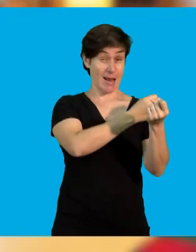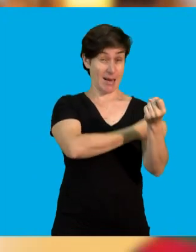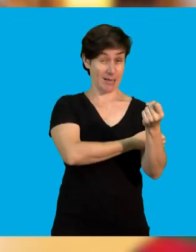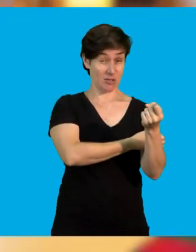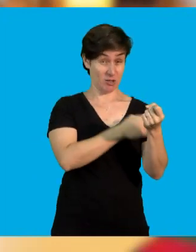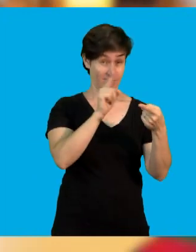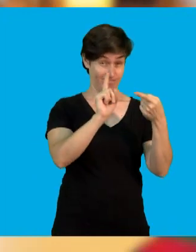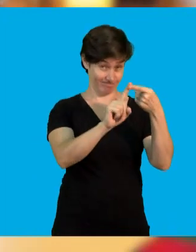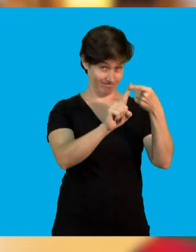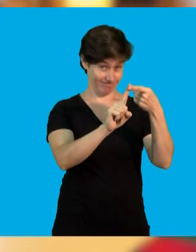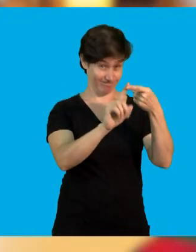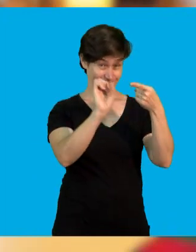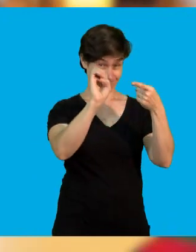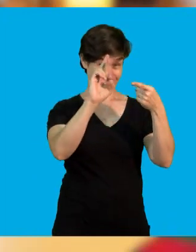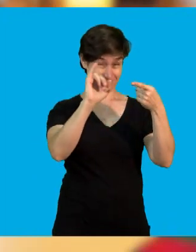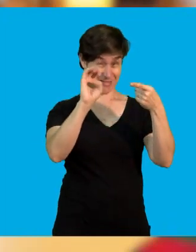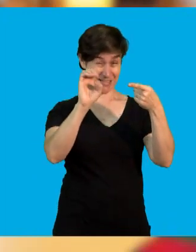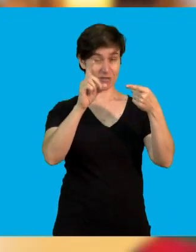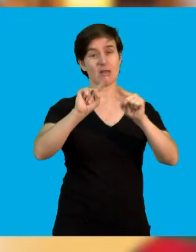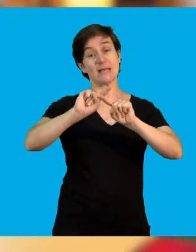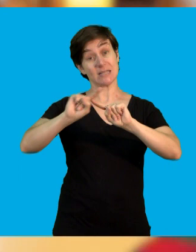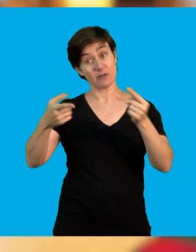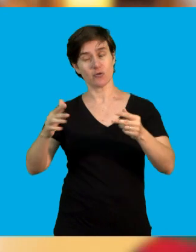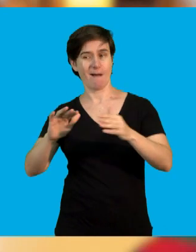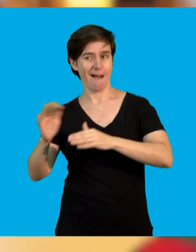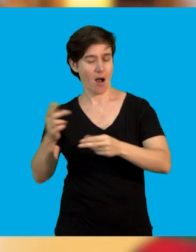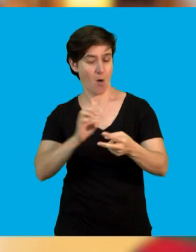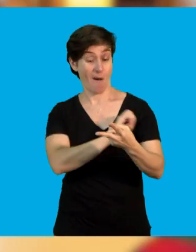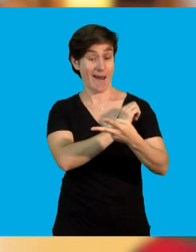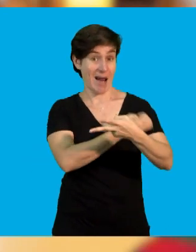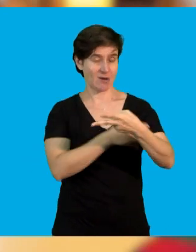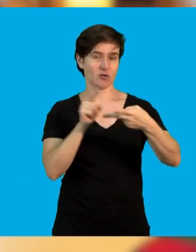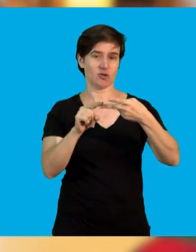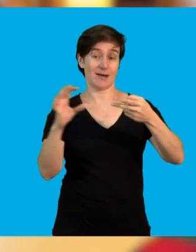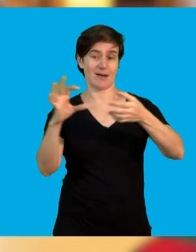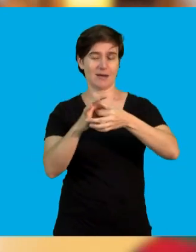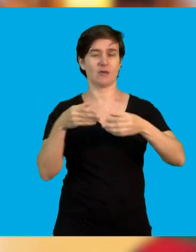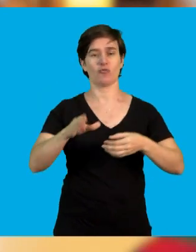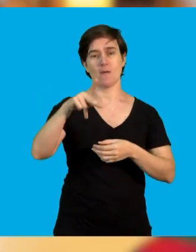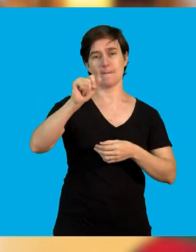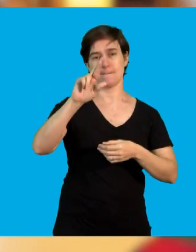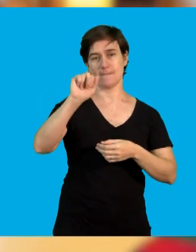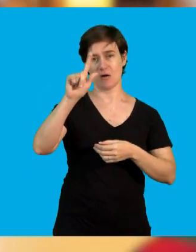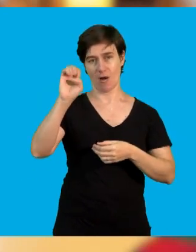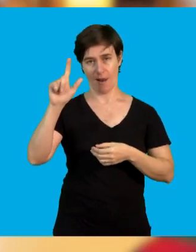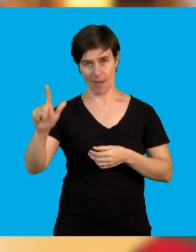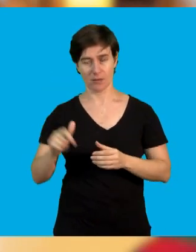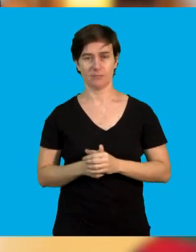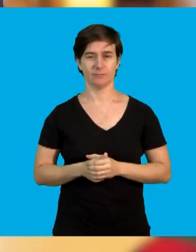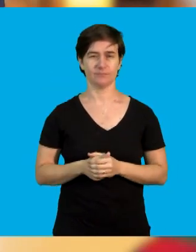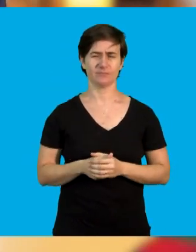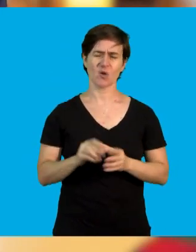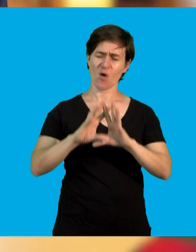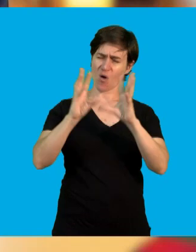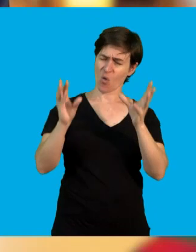getting when cells are connected in series is going to be different from when our cells are connected in parallel. So,